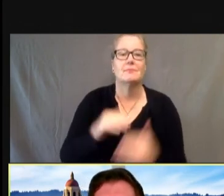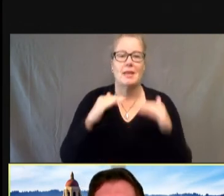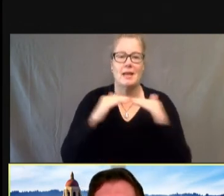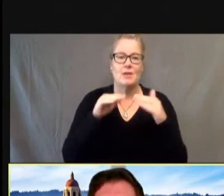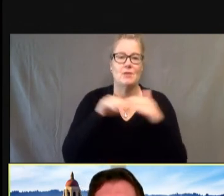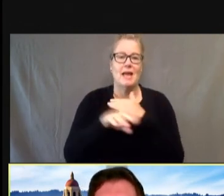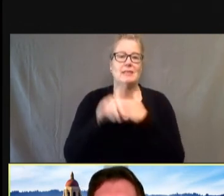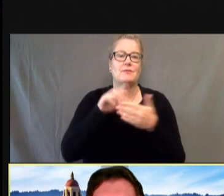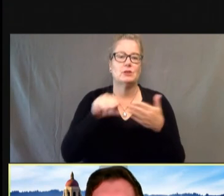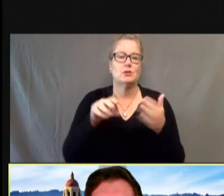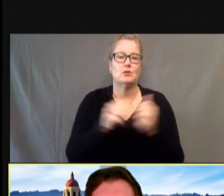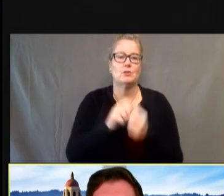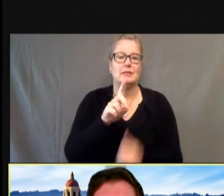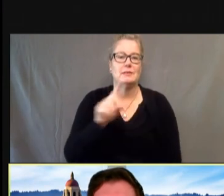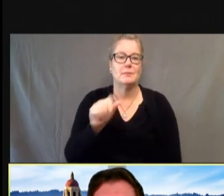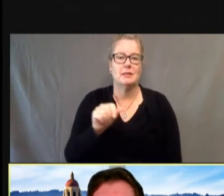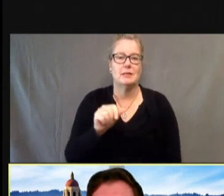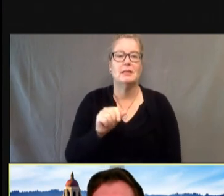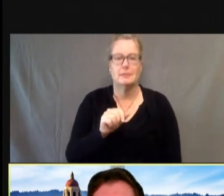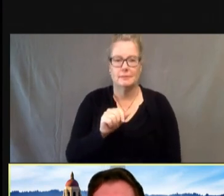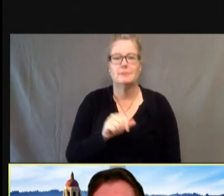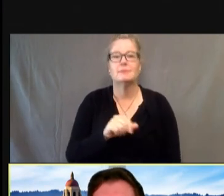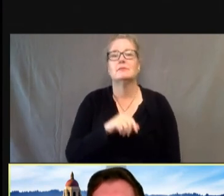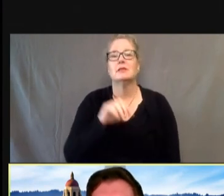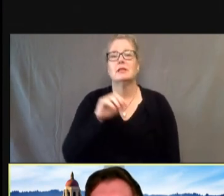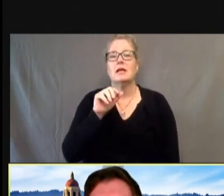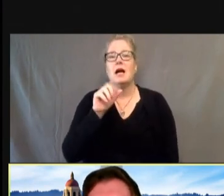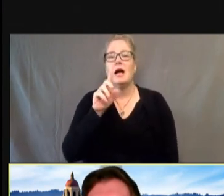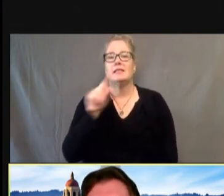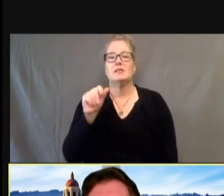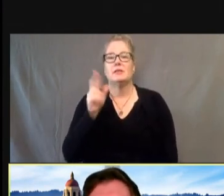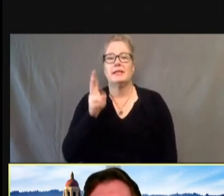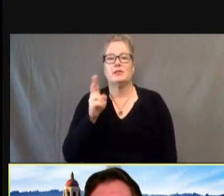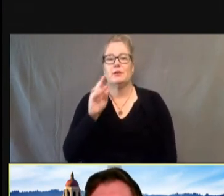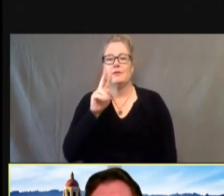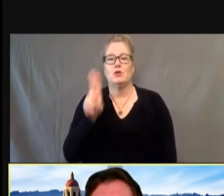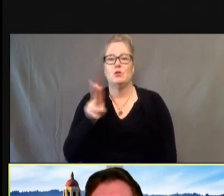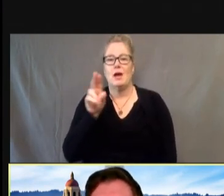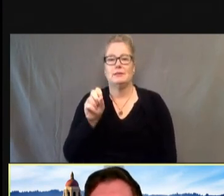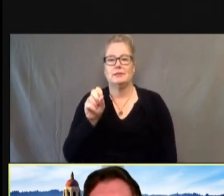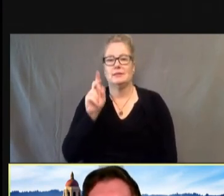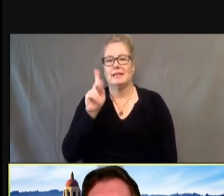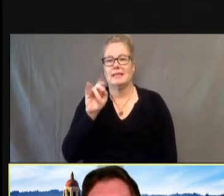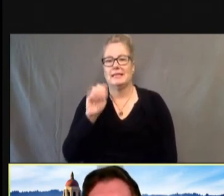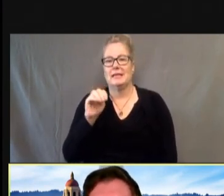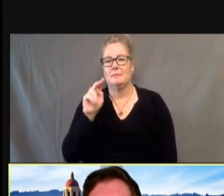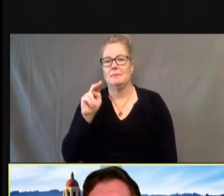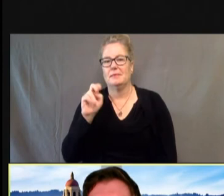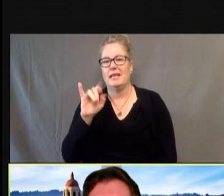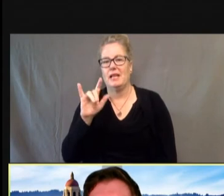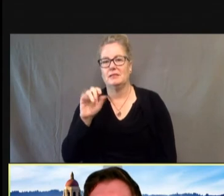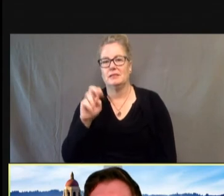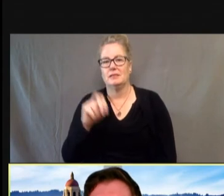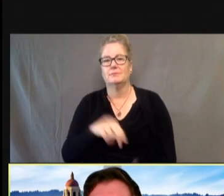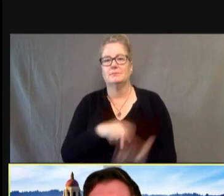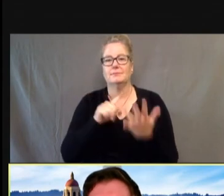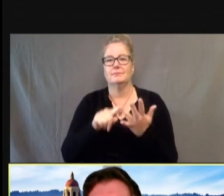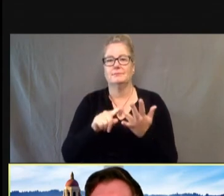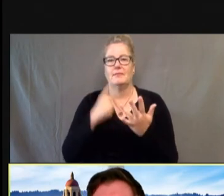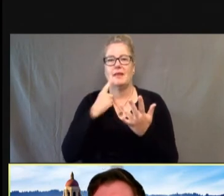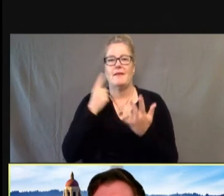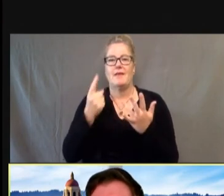A Disability History of the United States by Kim Nielsen, the famous AAMC report by Meeks and